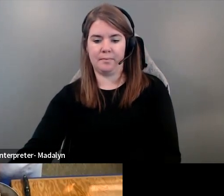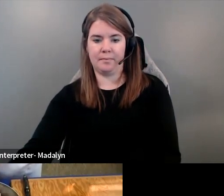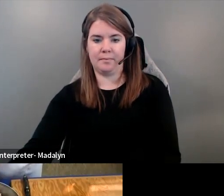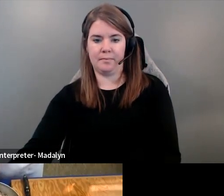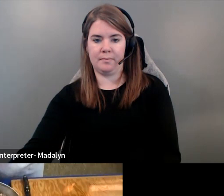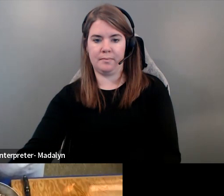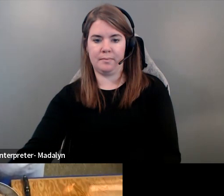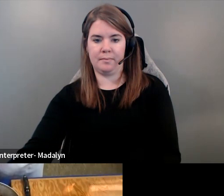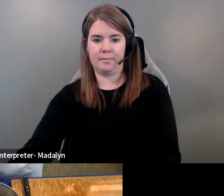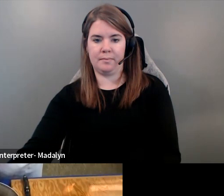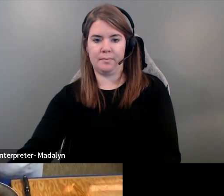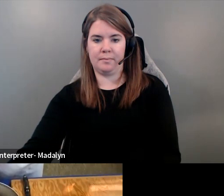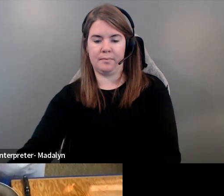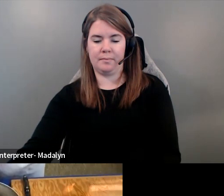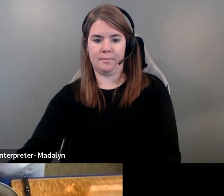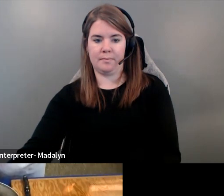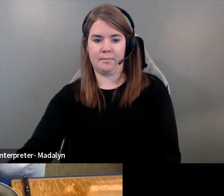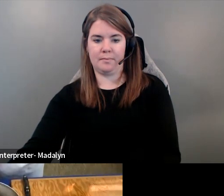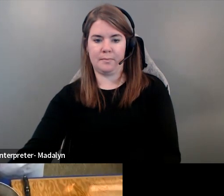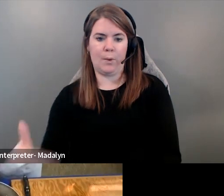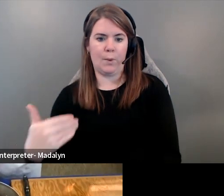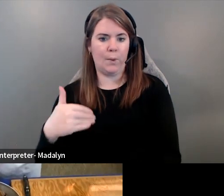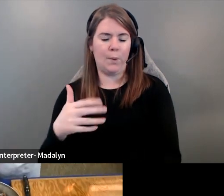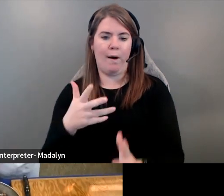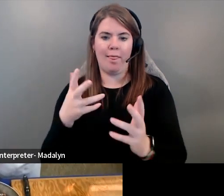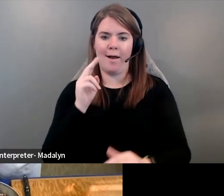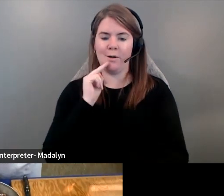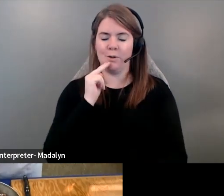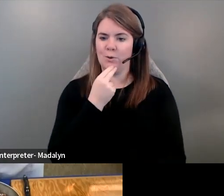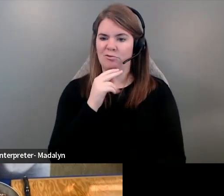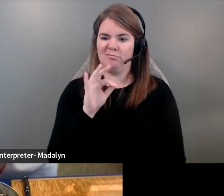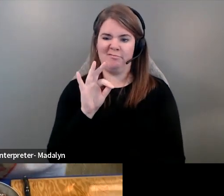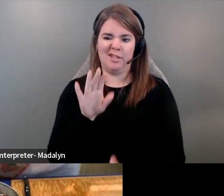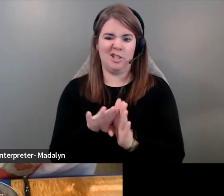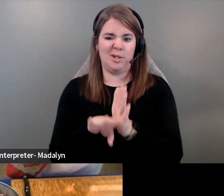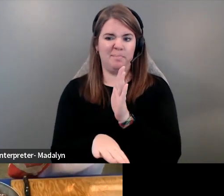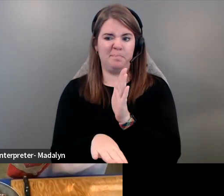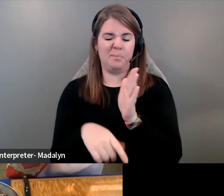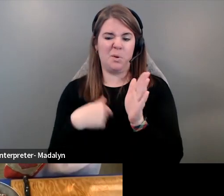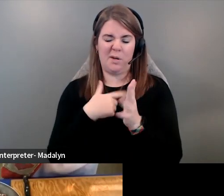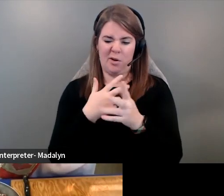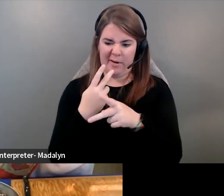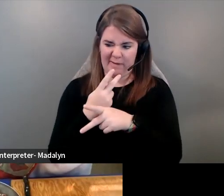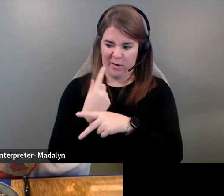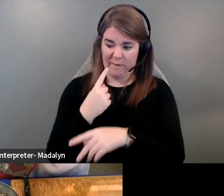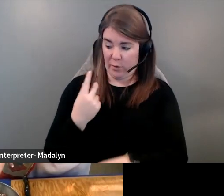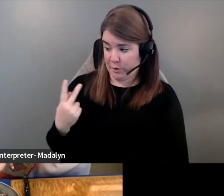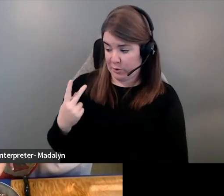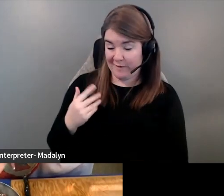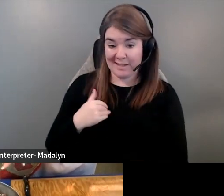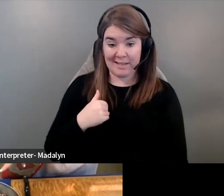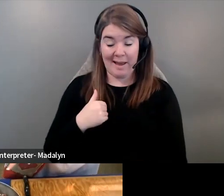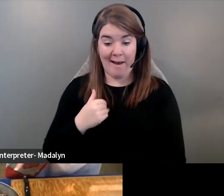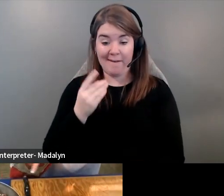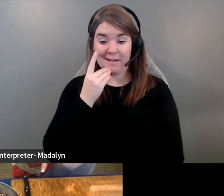There's a lot of nutrition in this dish for not a lot of money. We figured out for the two of us to have dinner last night